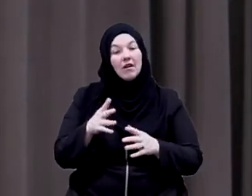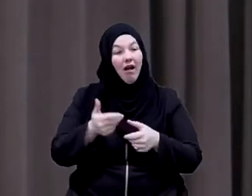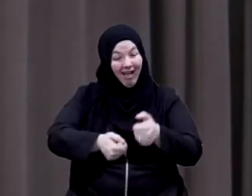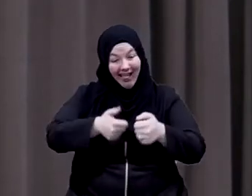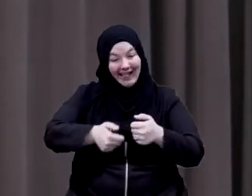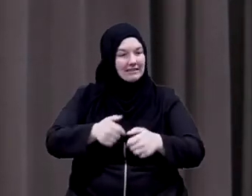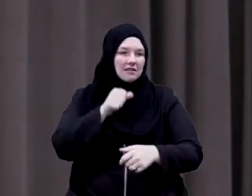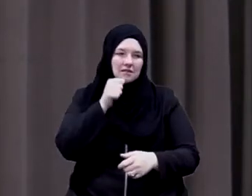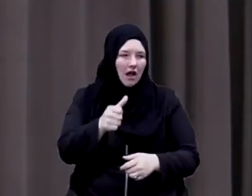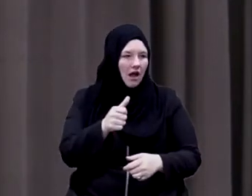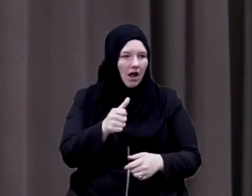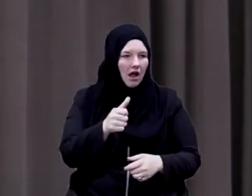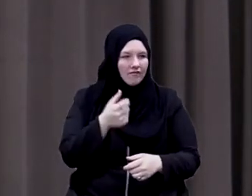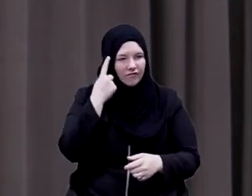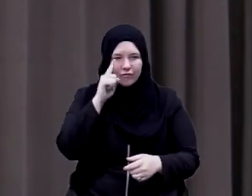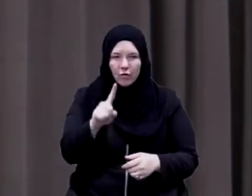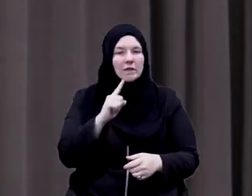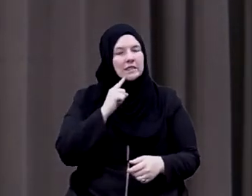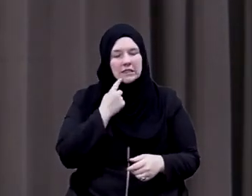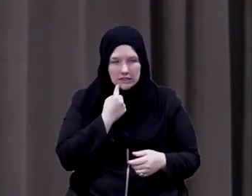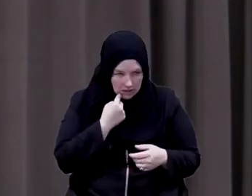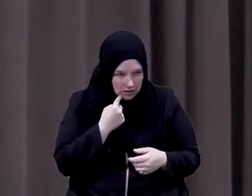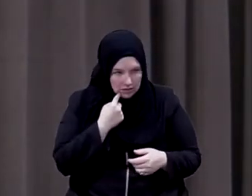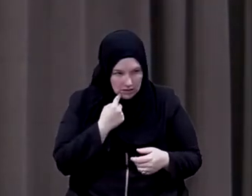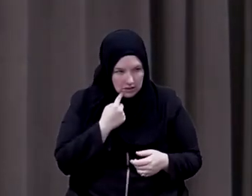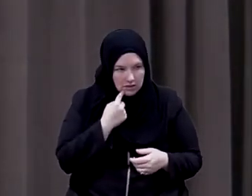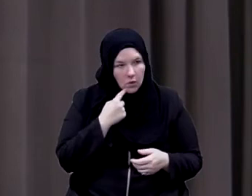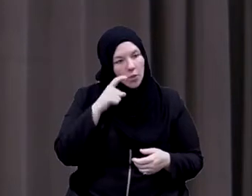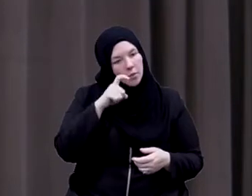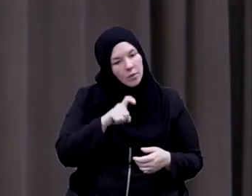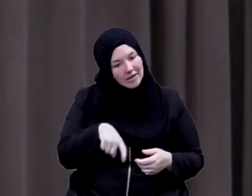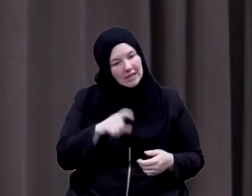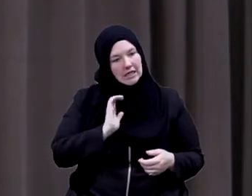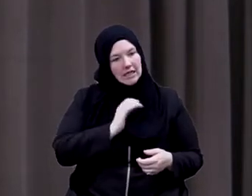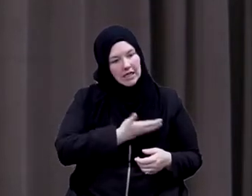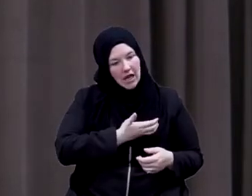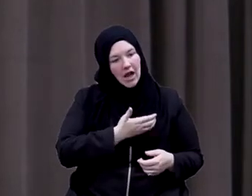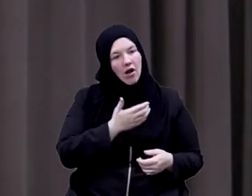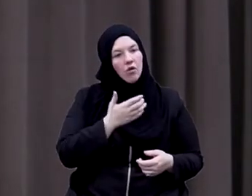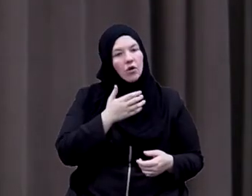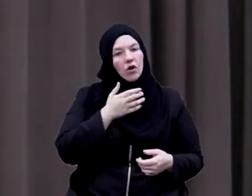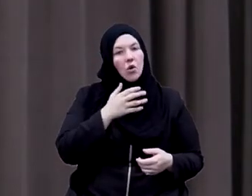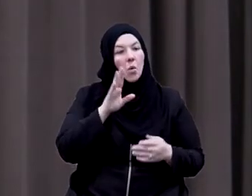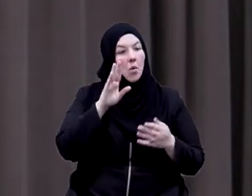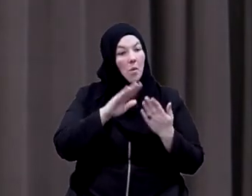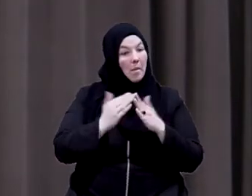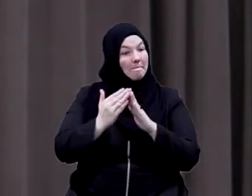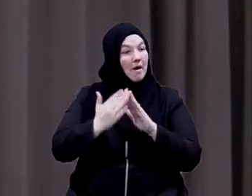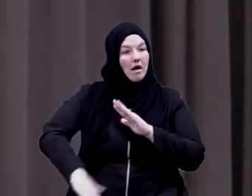not change because 10 kids memorize the Quran.